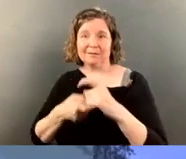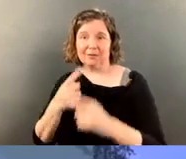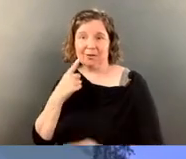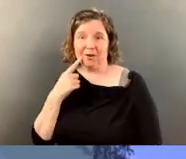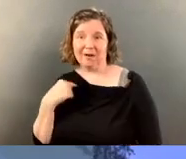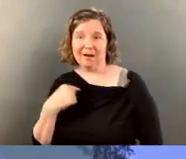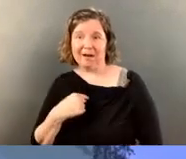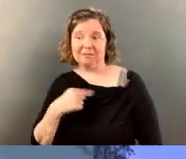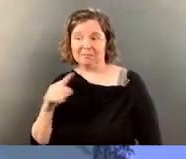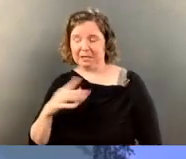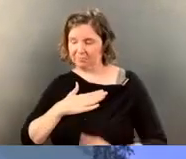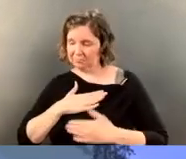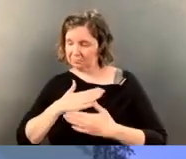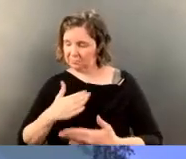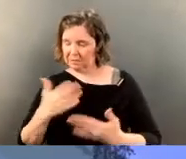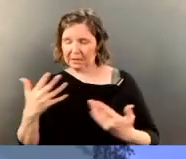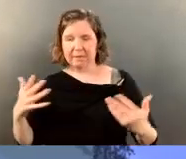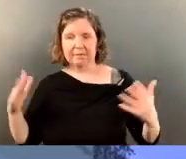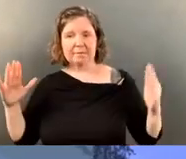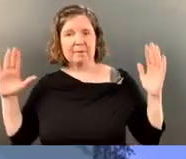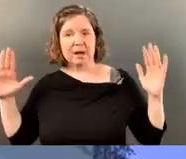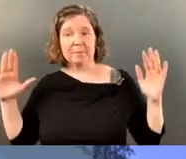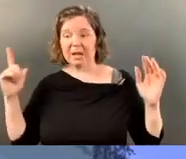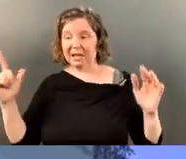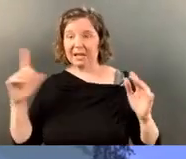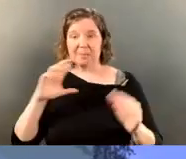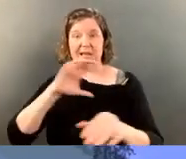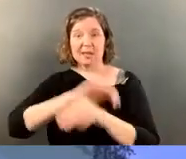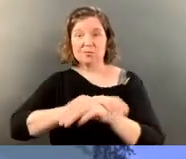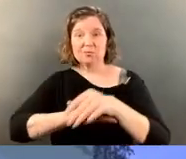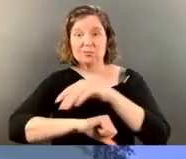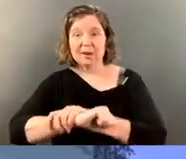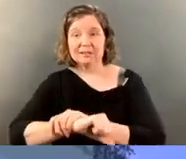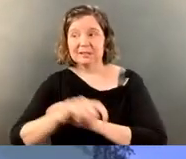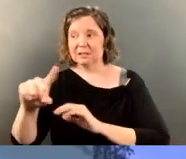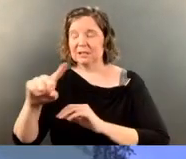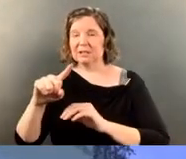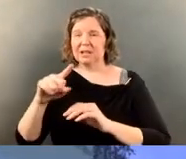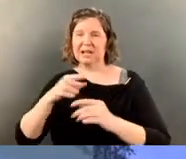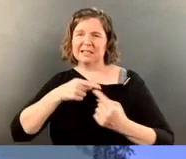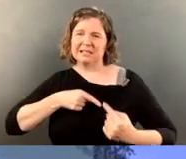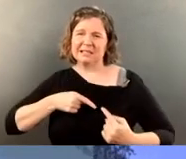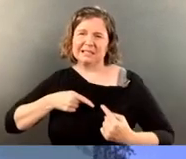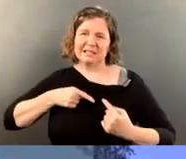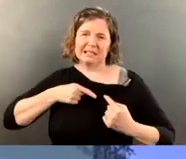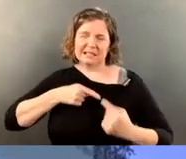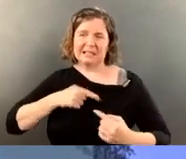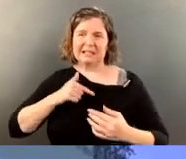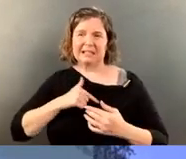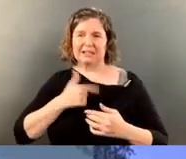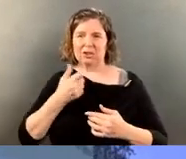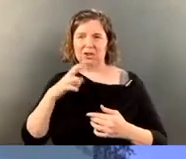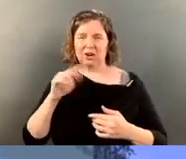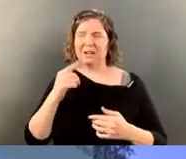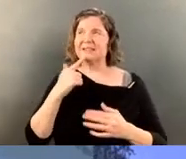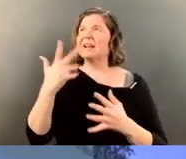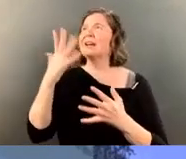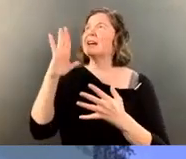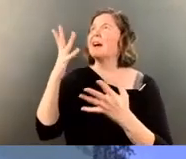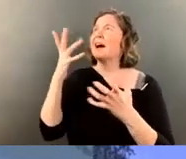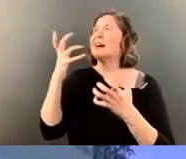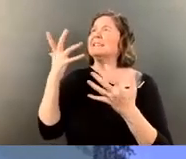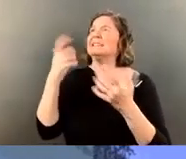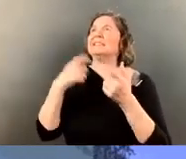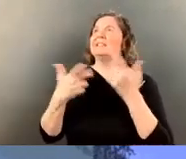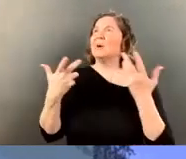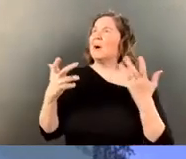and him giving himself up and him being arrested and even struggling in Gethsemane and saying, God, let this cup